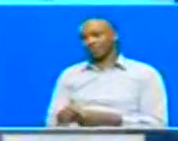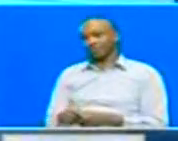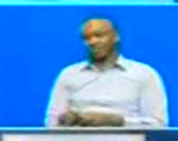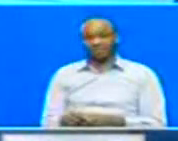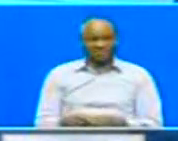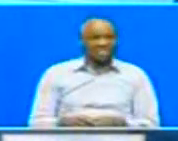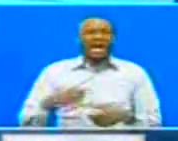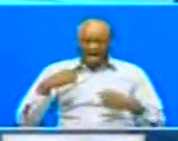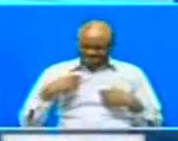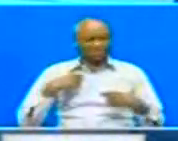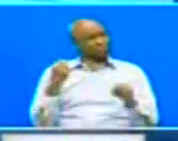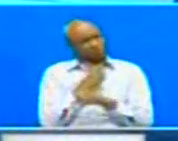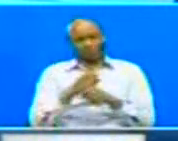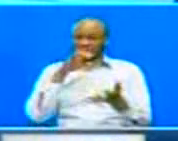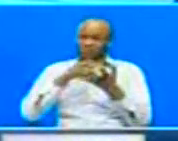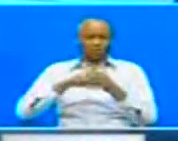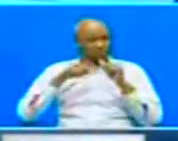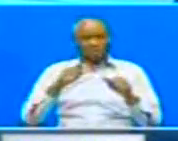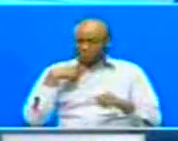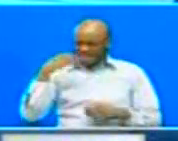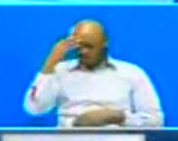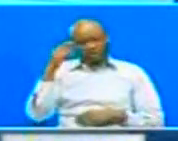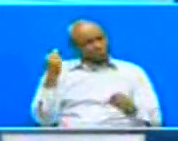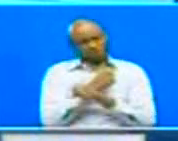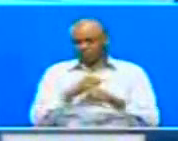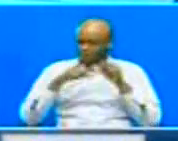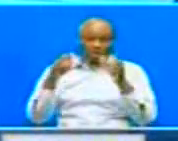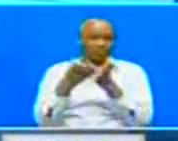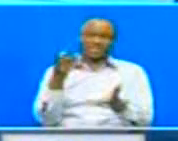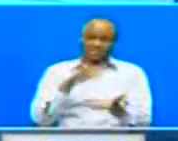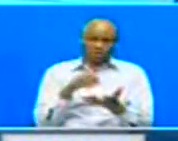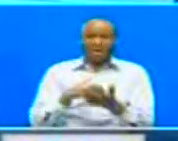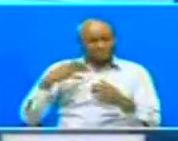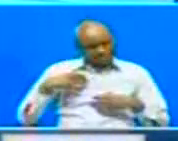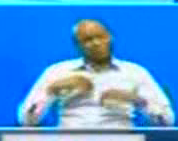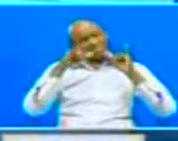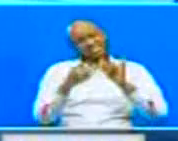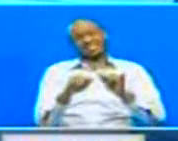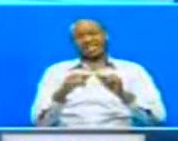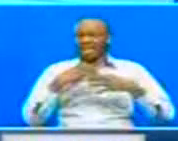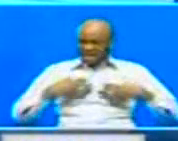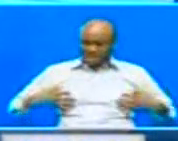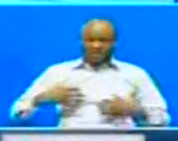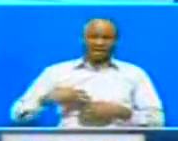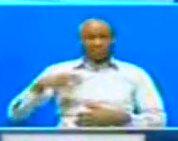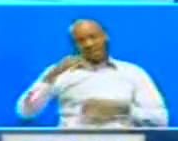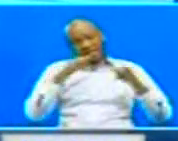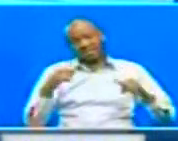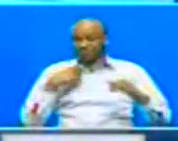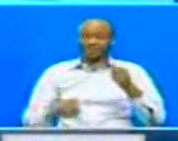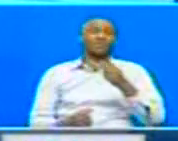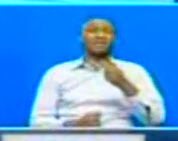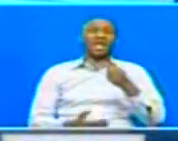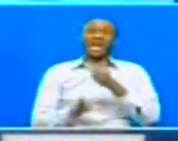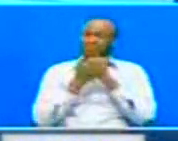we cannot sustain a situation which is completely unsustainable, where people are sitting in a camp, not being a productive part of the